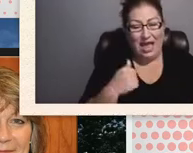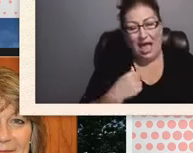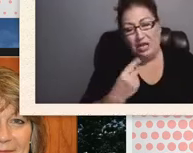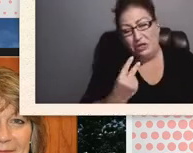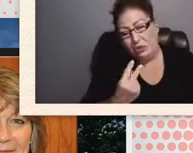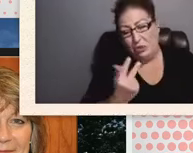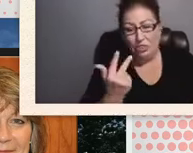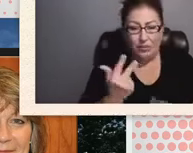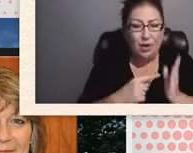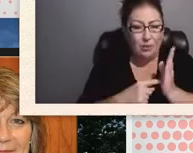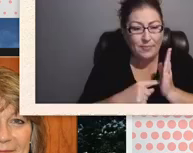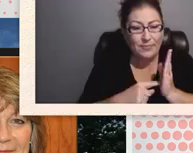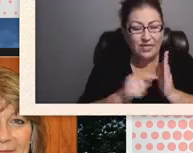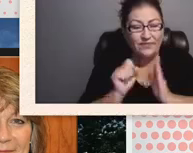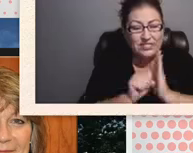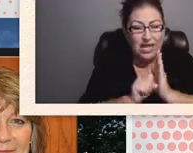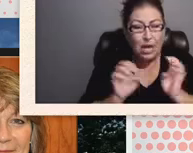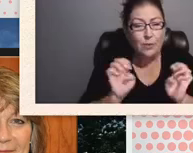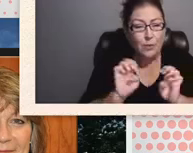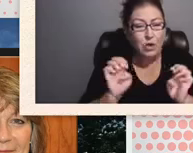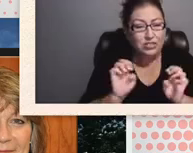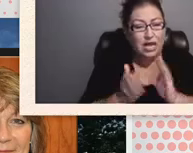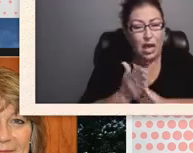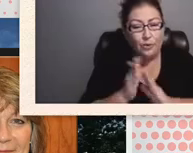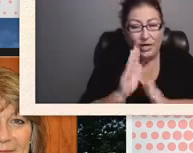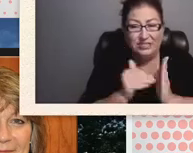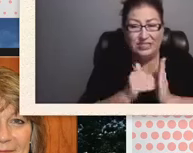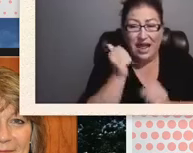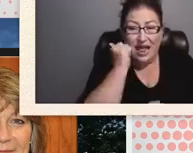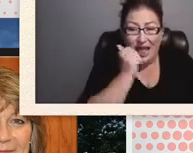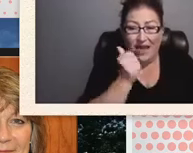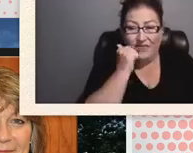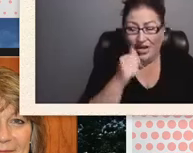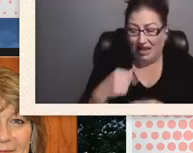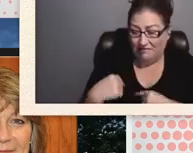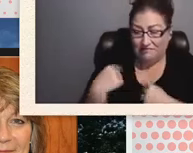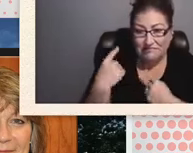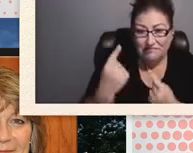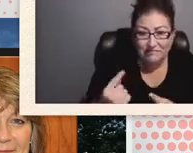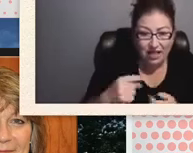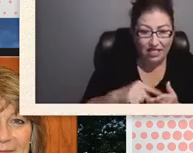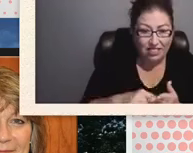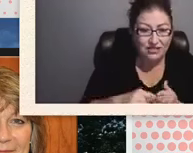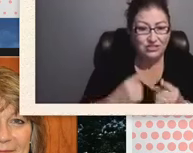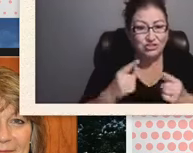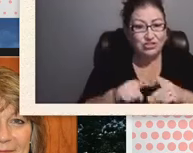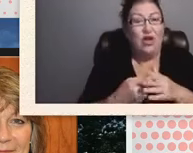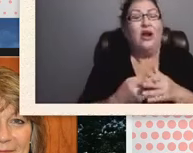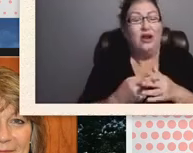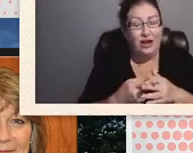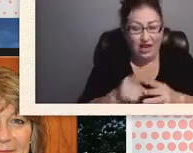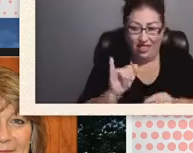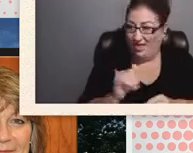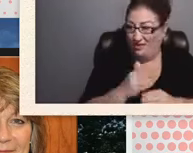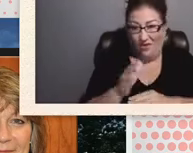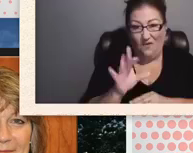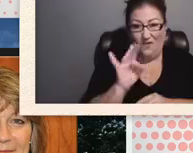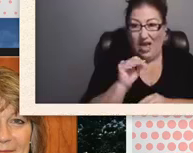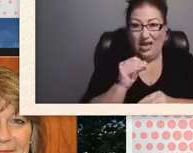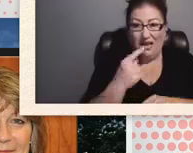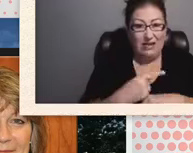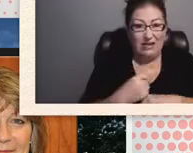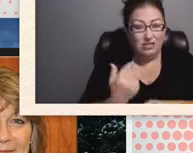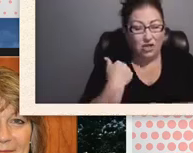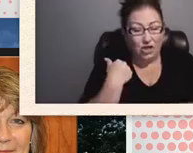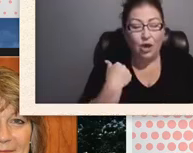of the State Emergency Operations Center every day since the inception of this event, which is well over 80 days ago. As